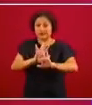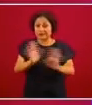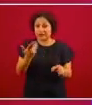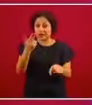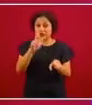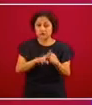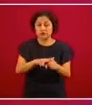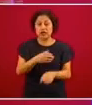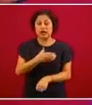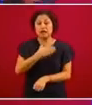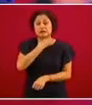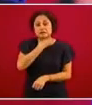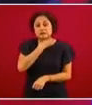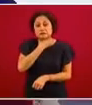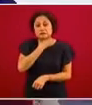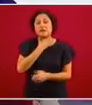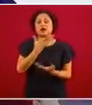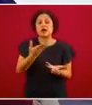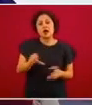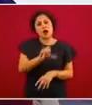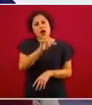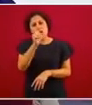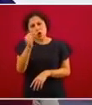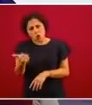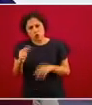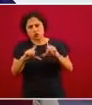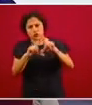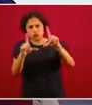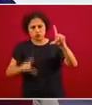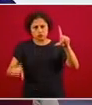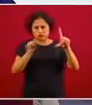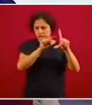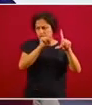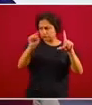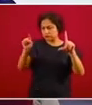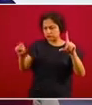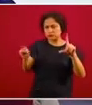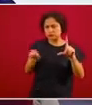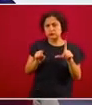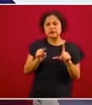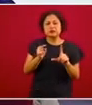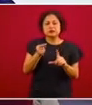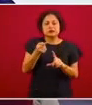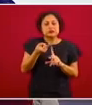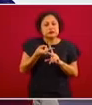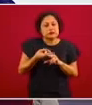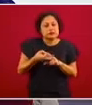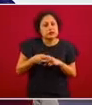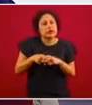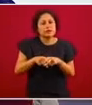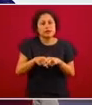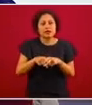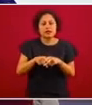commented, in which there is an important saturation of the medical service infrastructure,